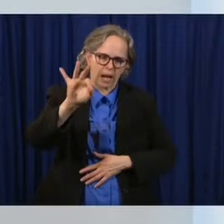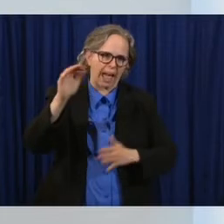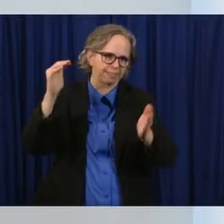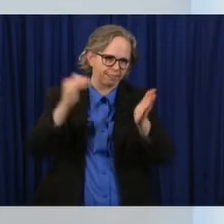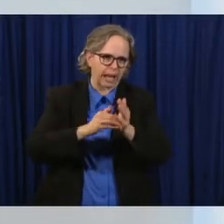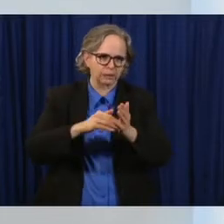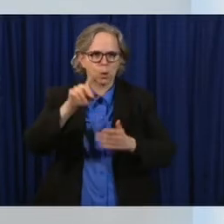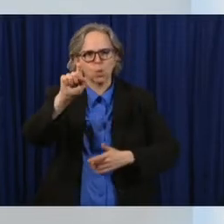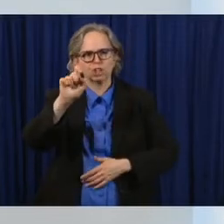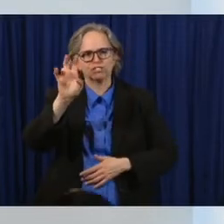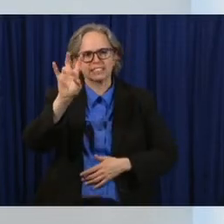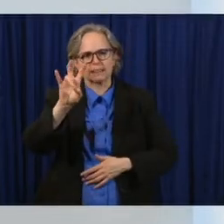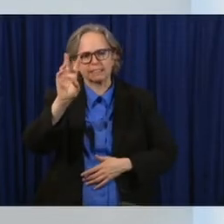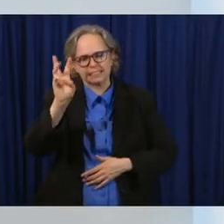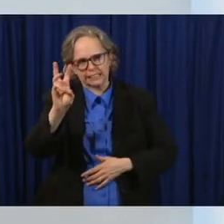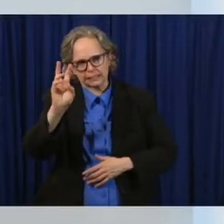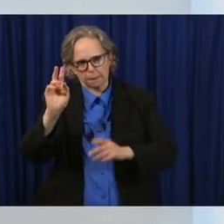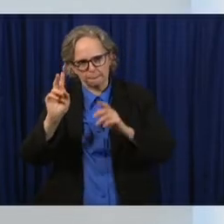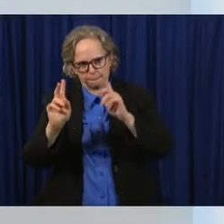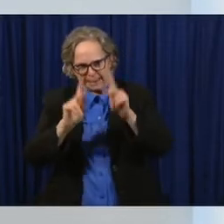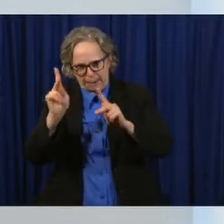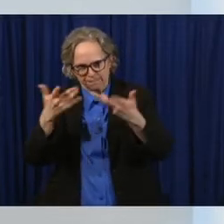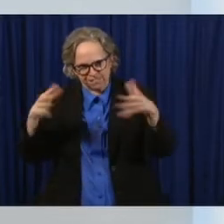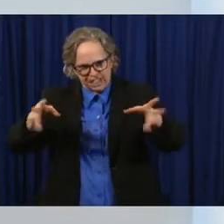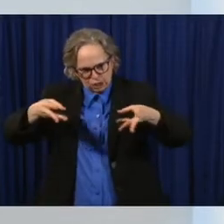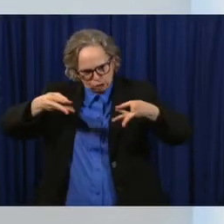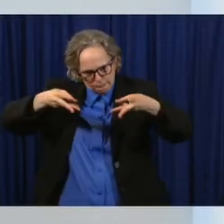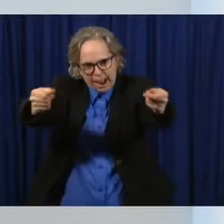349,176 claimants paid from